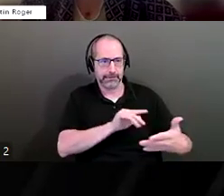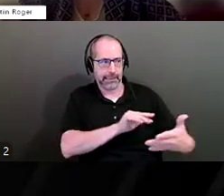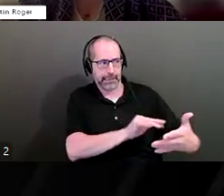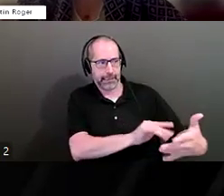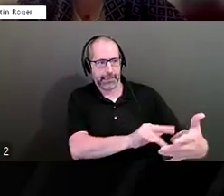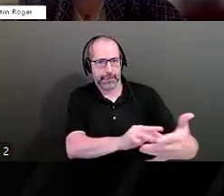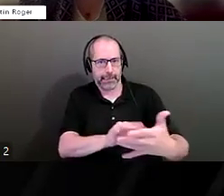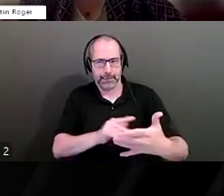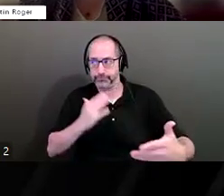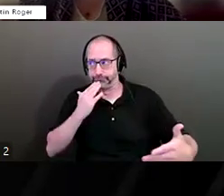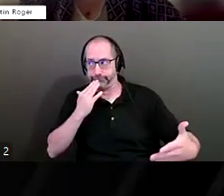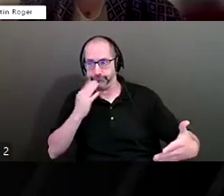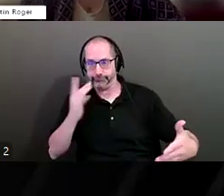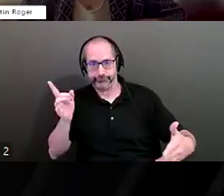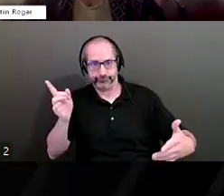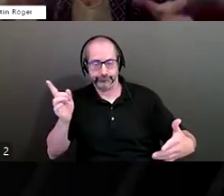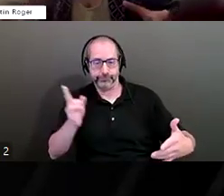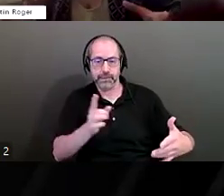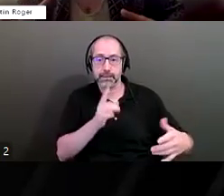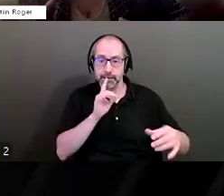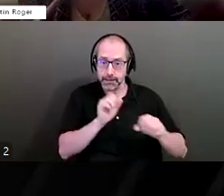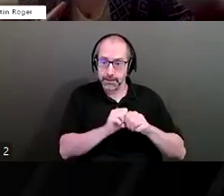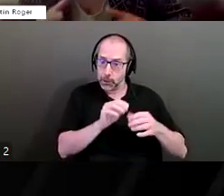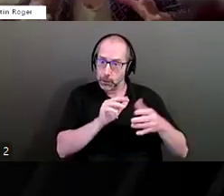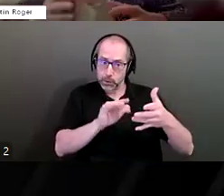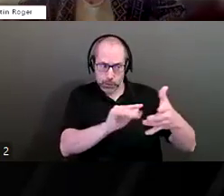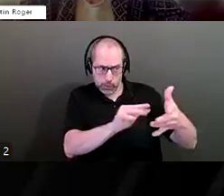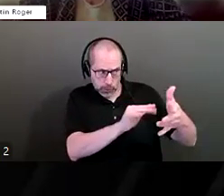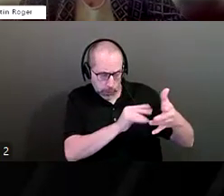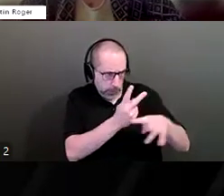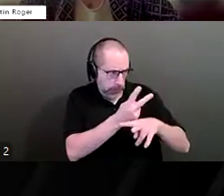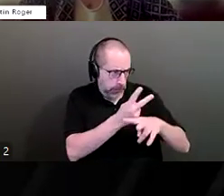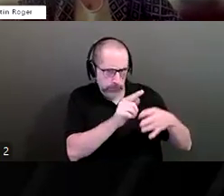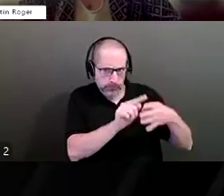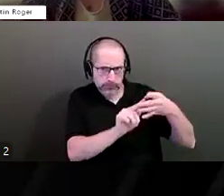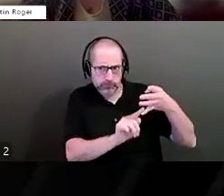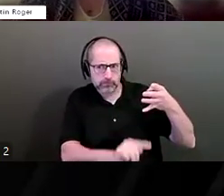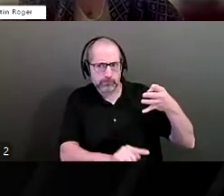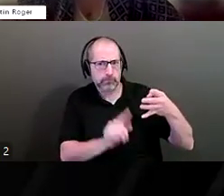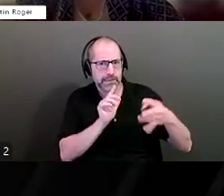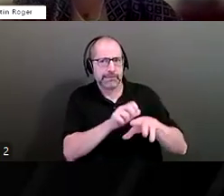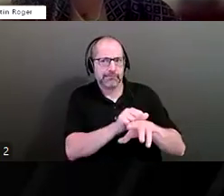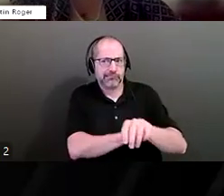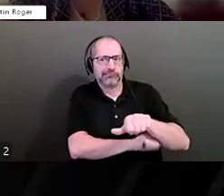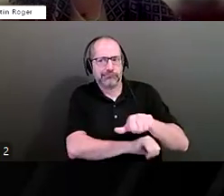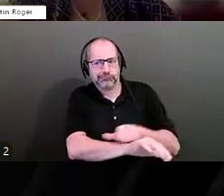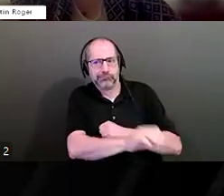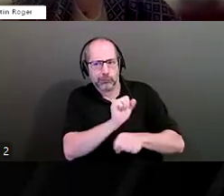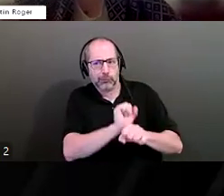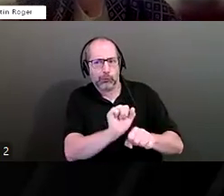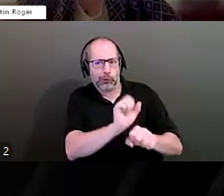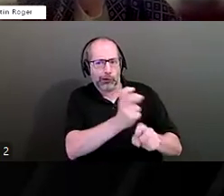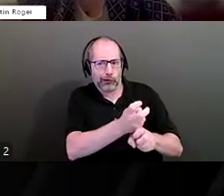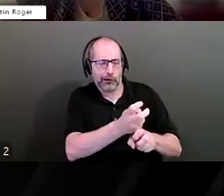and I feel that we worked hard and accomplished a lot. And one of the things we're going to show you later is a video that we